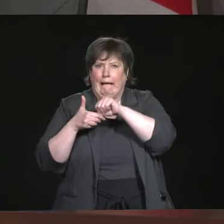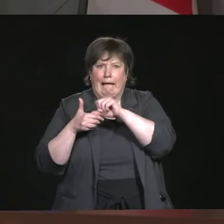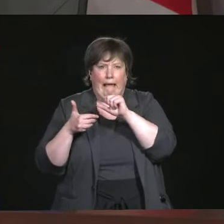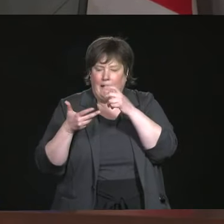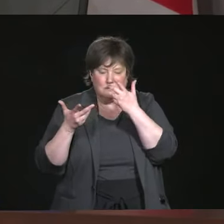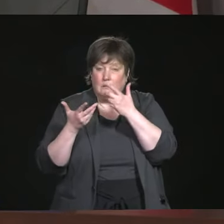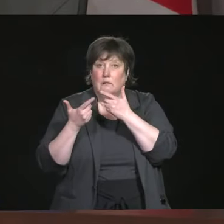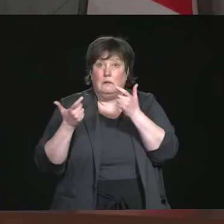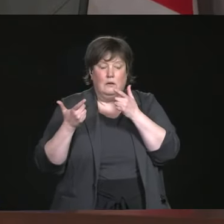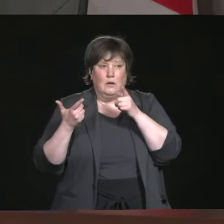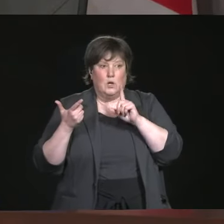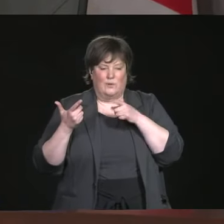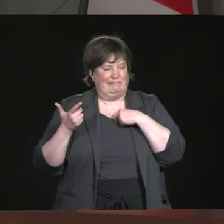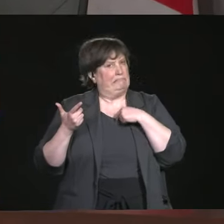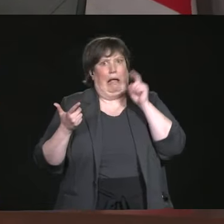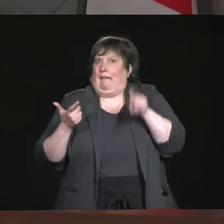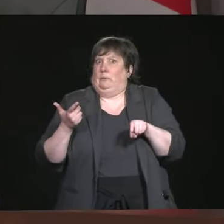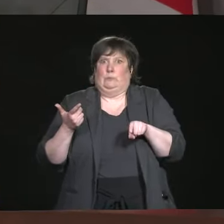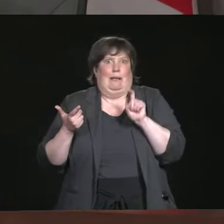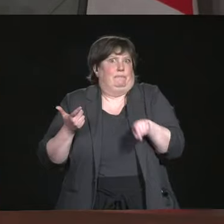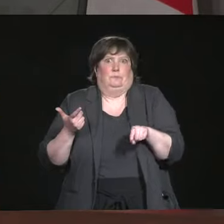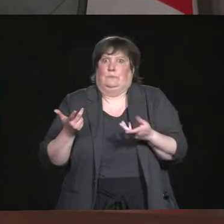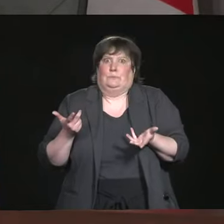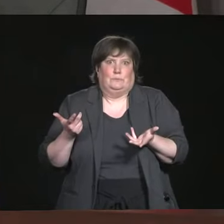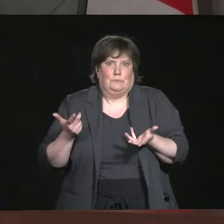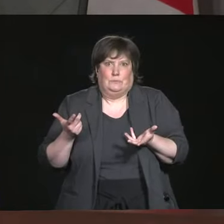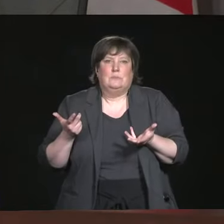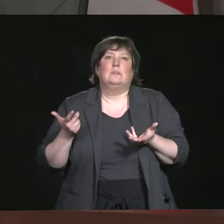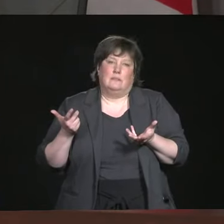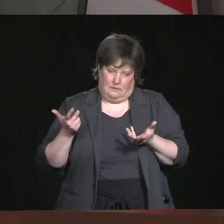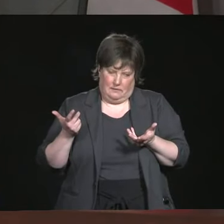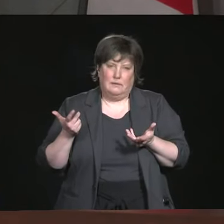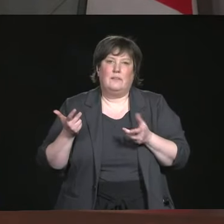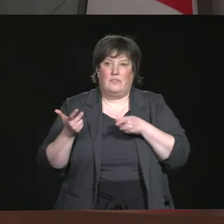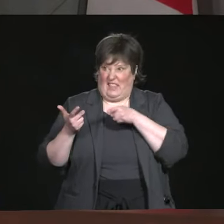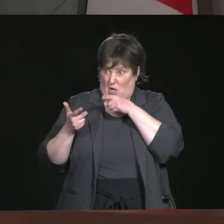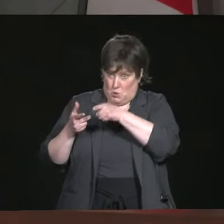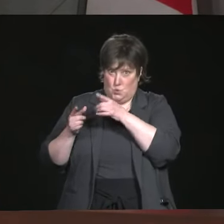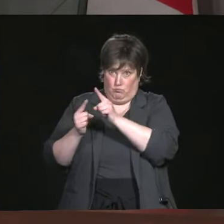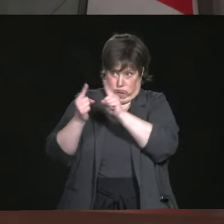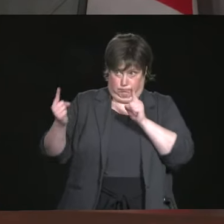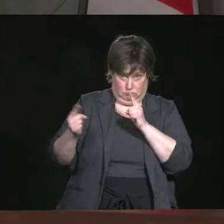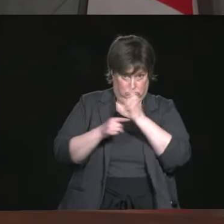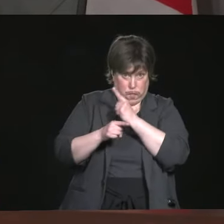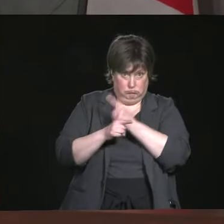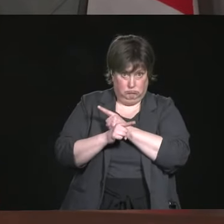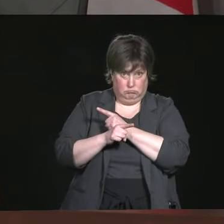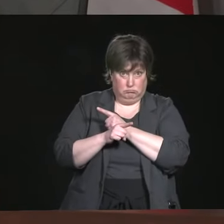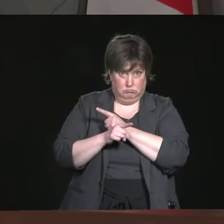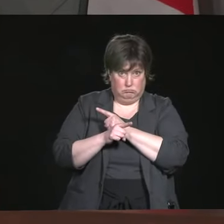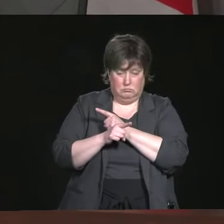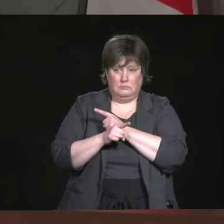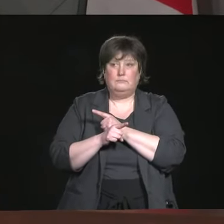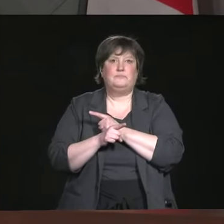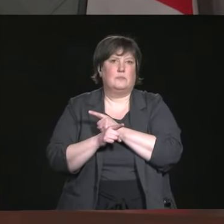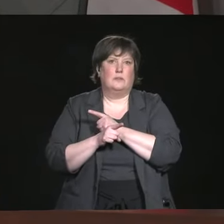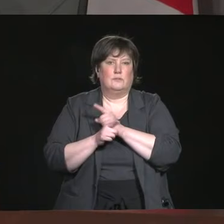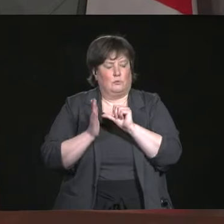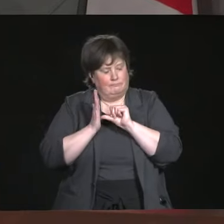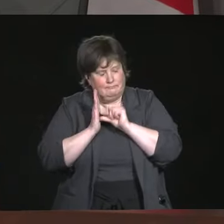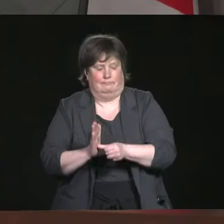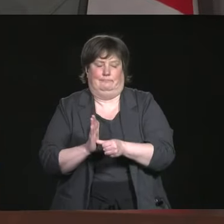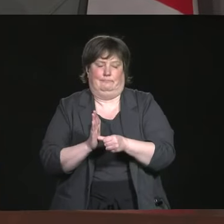visit are also practicing social distancing measures. So that is so important. That's where I